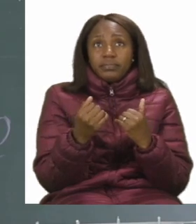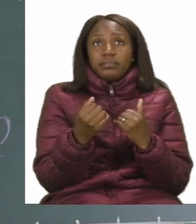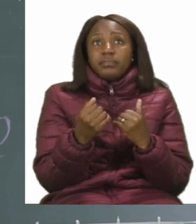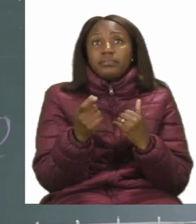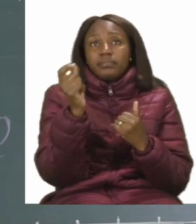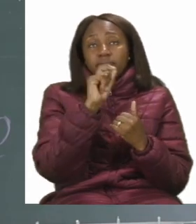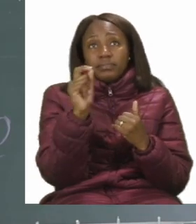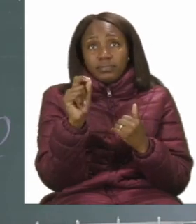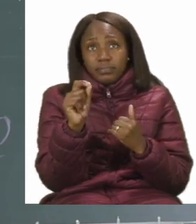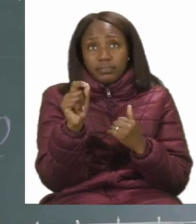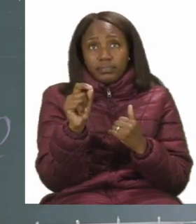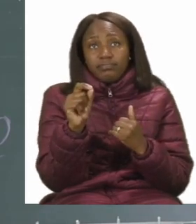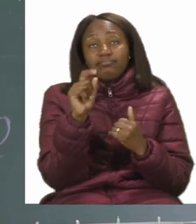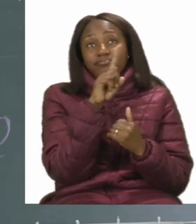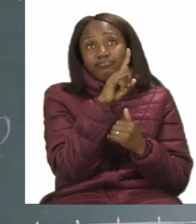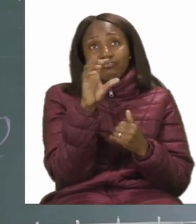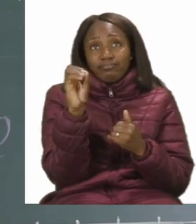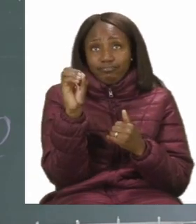would be